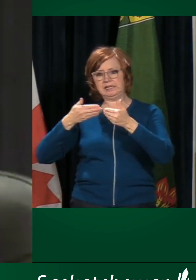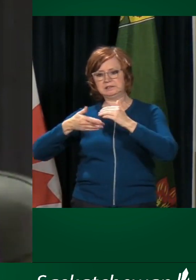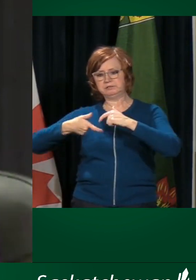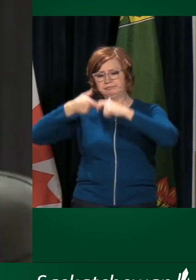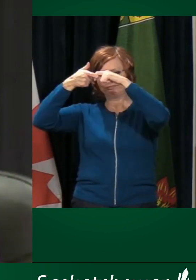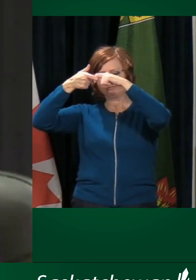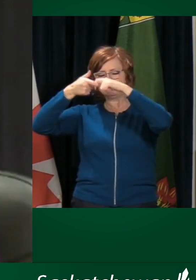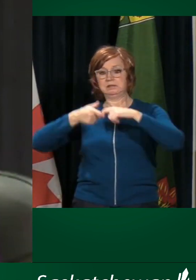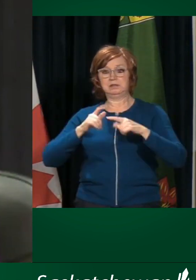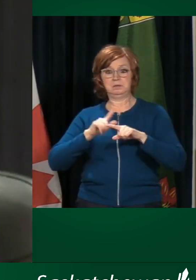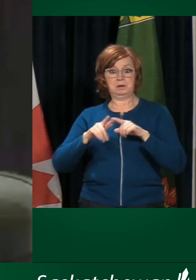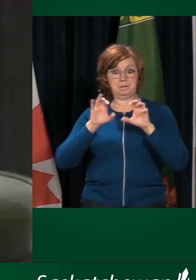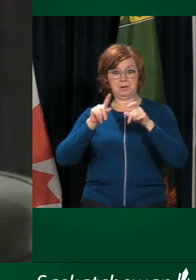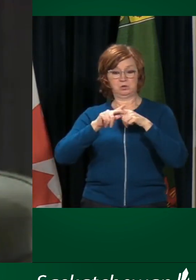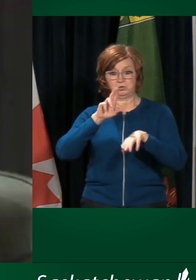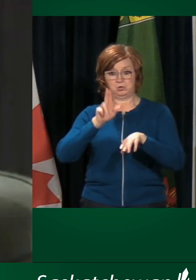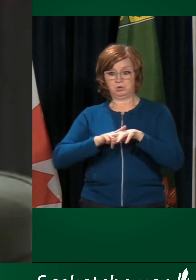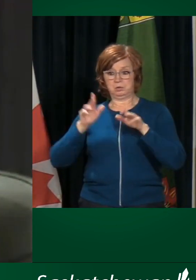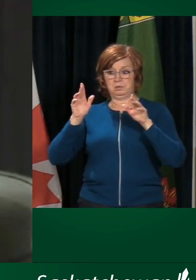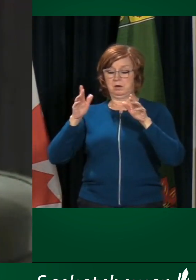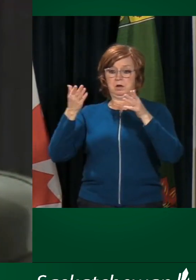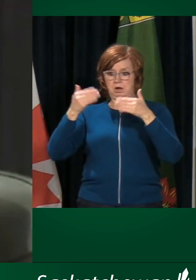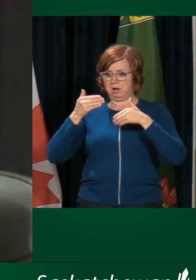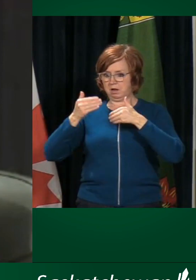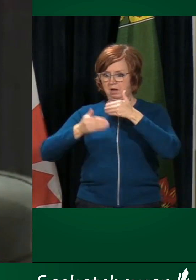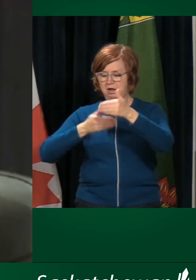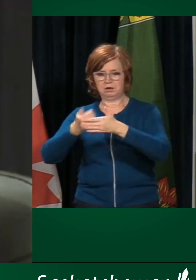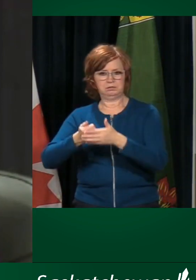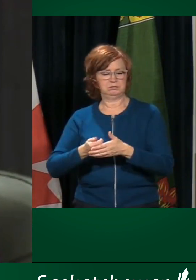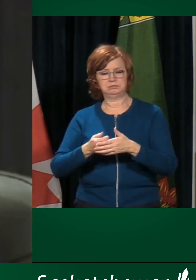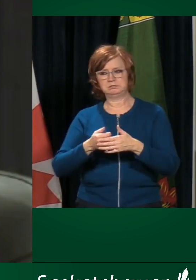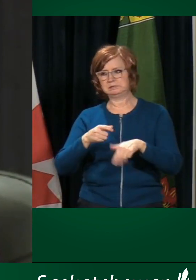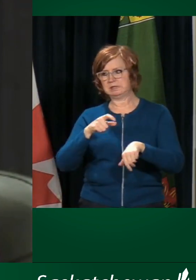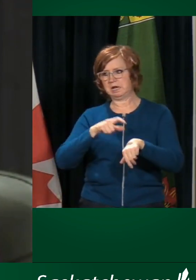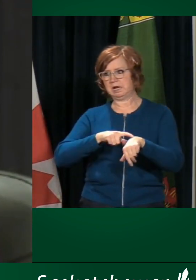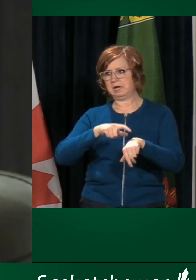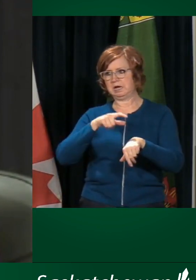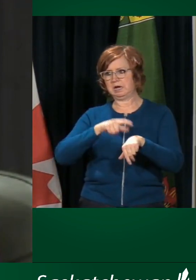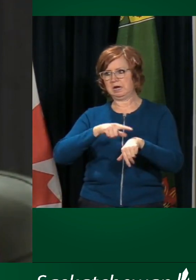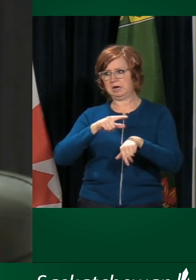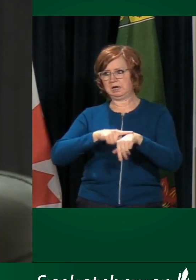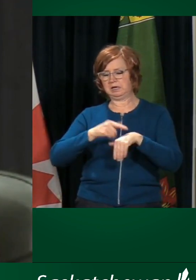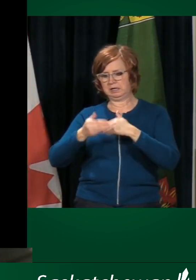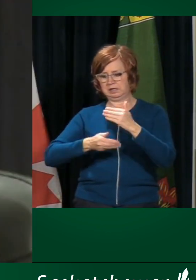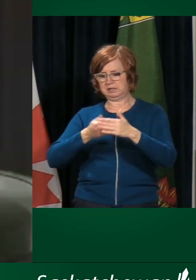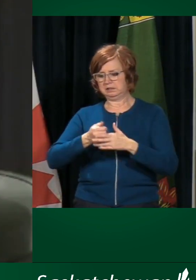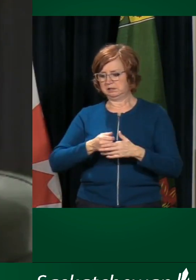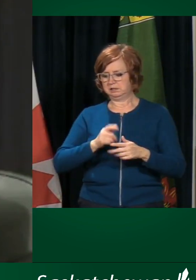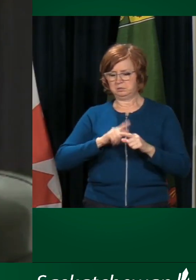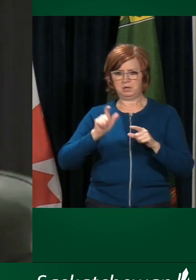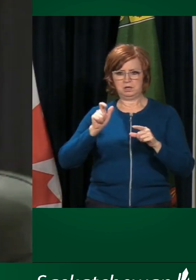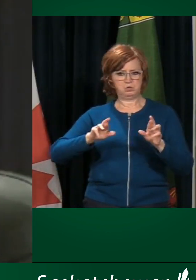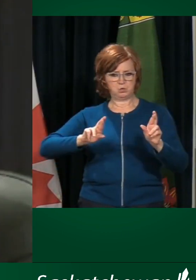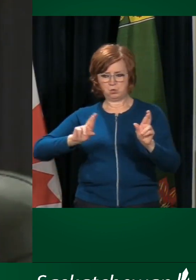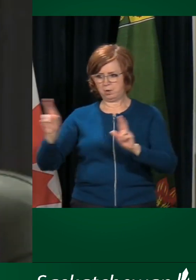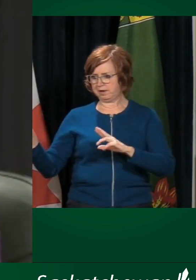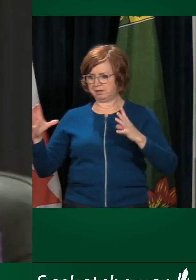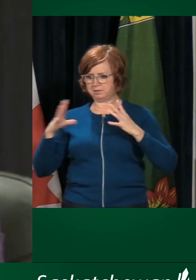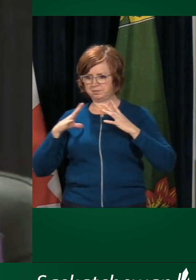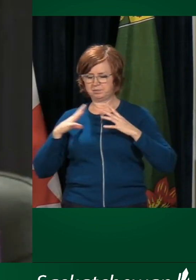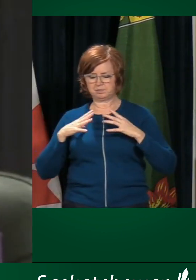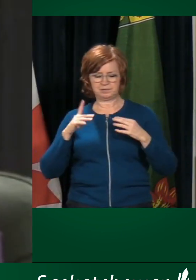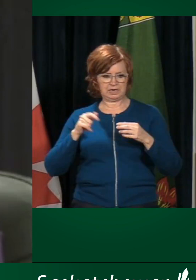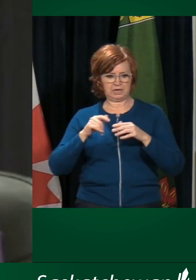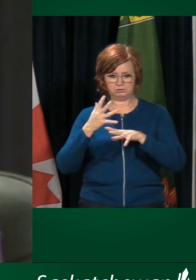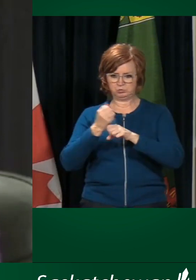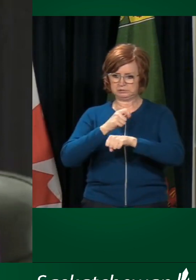have to prepare knowing that COVID is going to be with us for months, and we have to prepare knowing the system needs to restart, but at the same time,